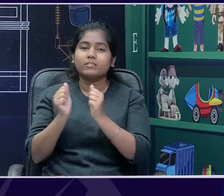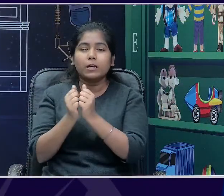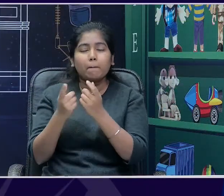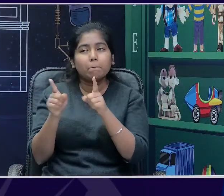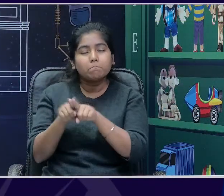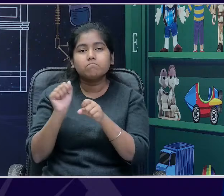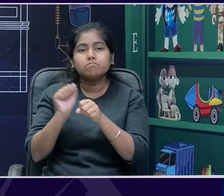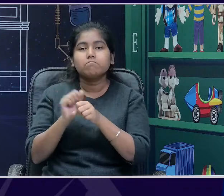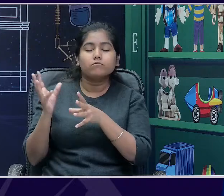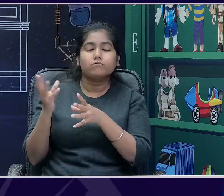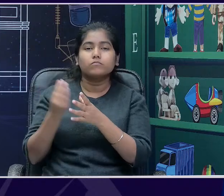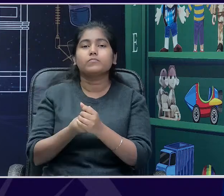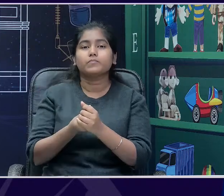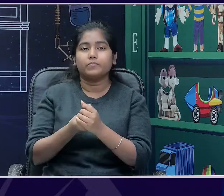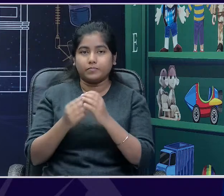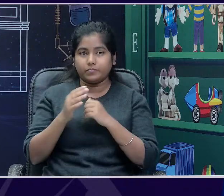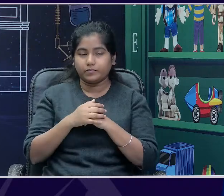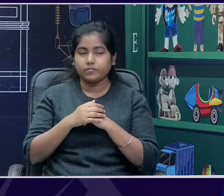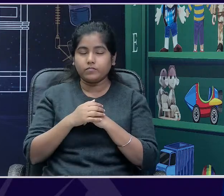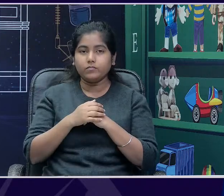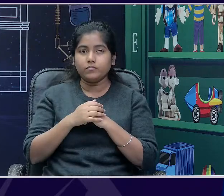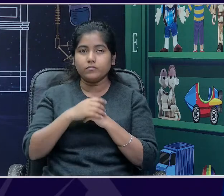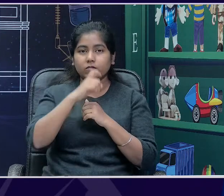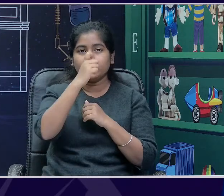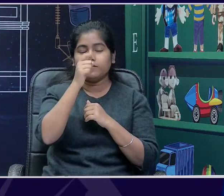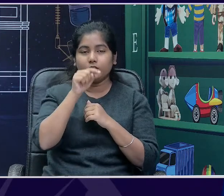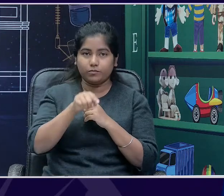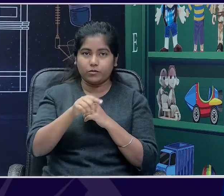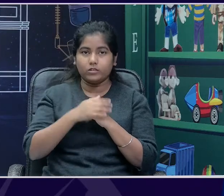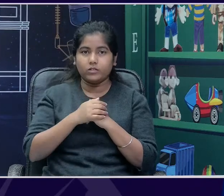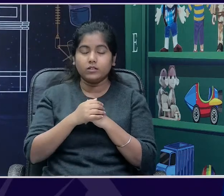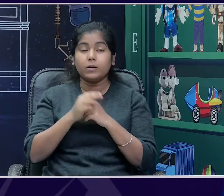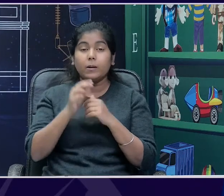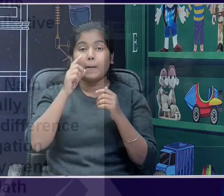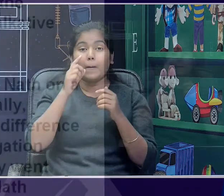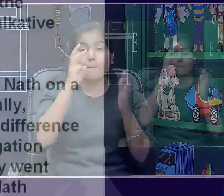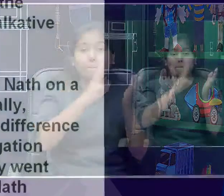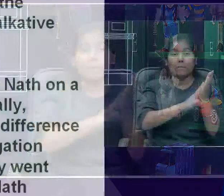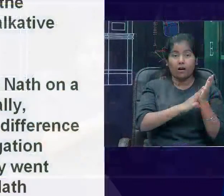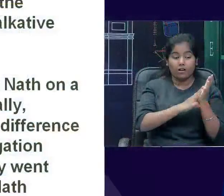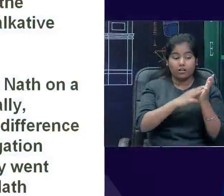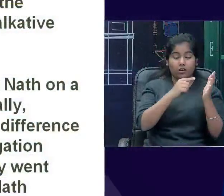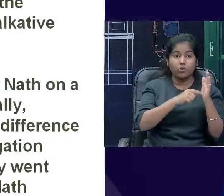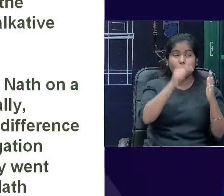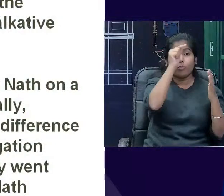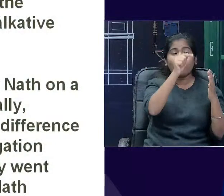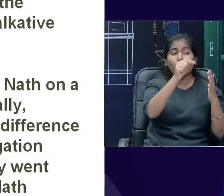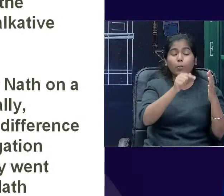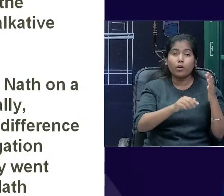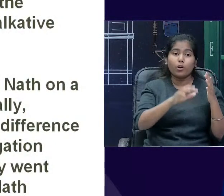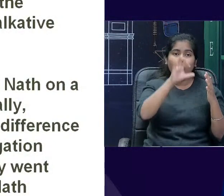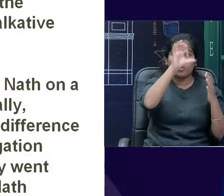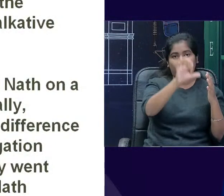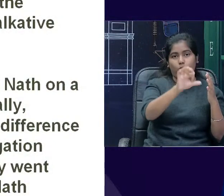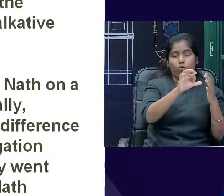instances. So 7th point later, Maya lists out 9 known facts